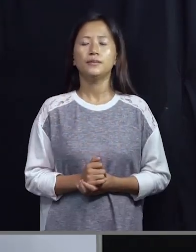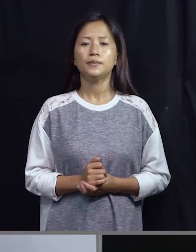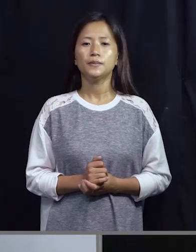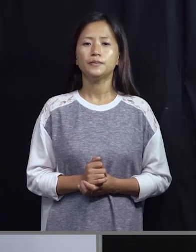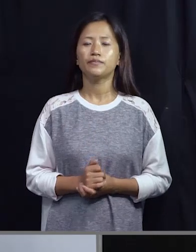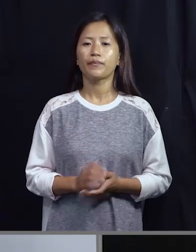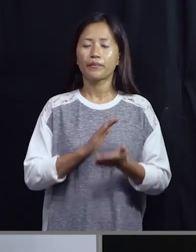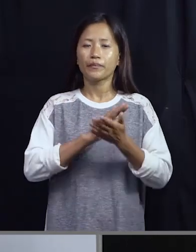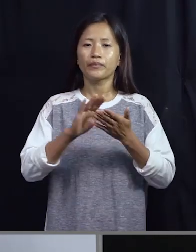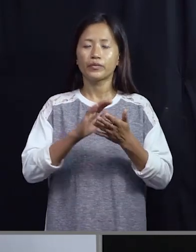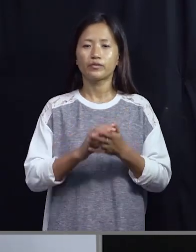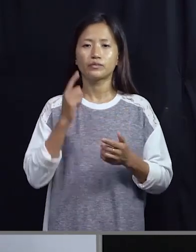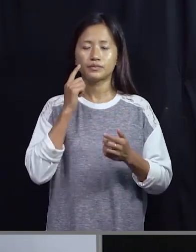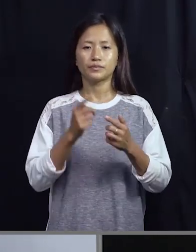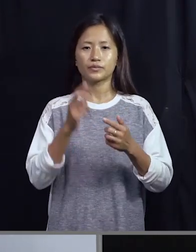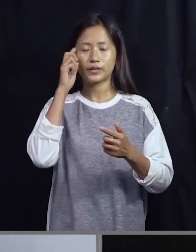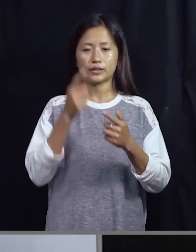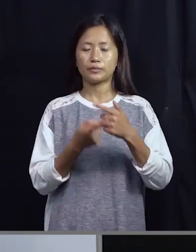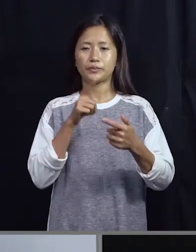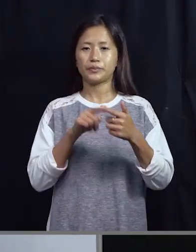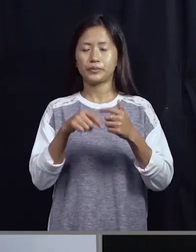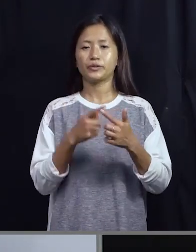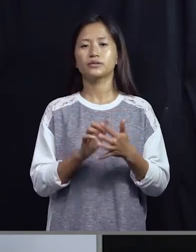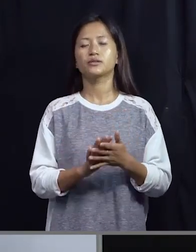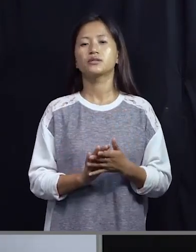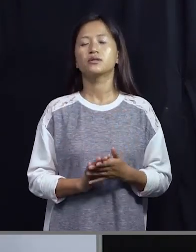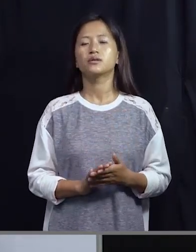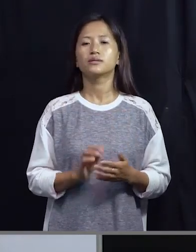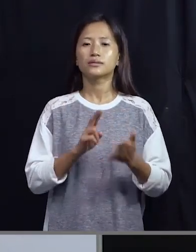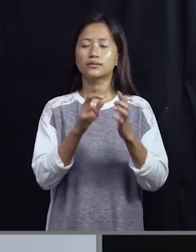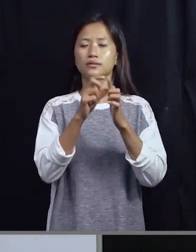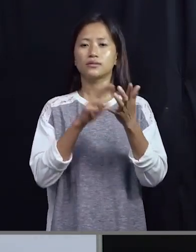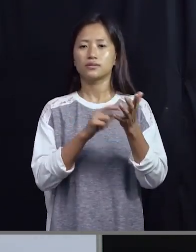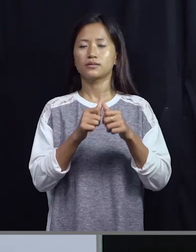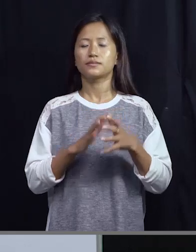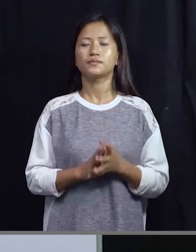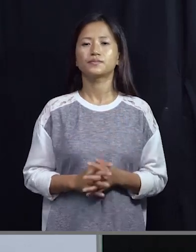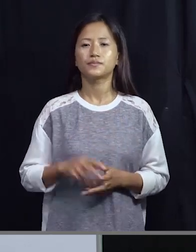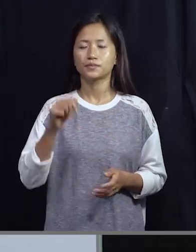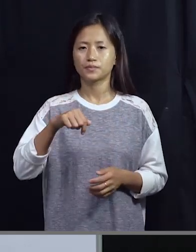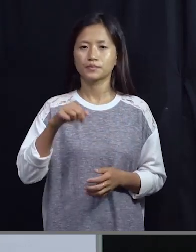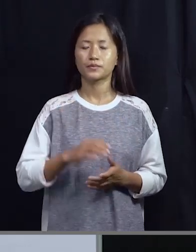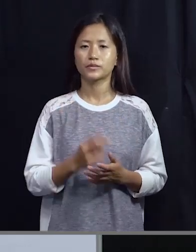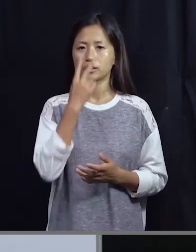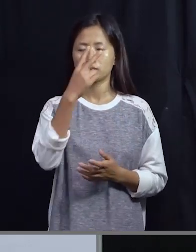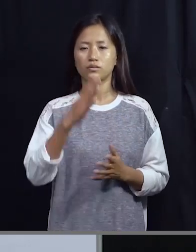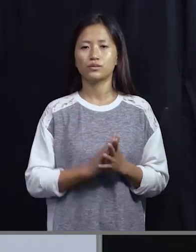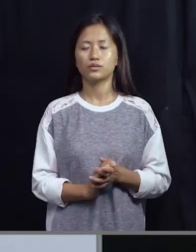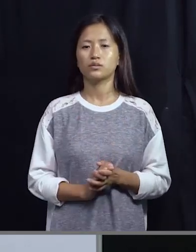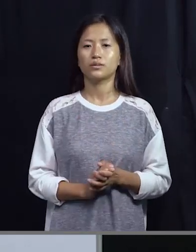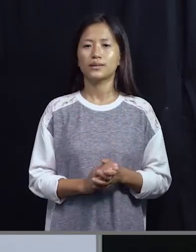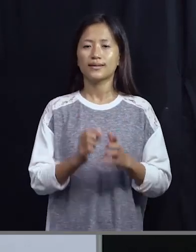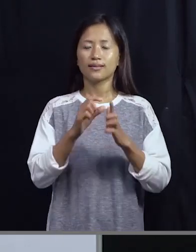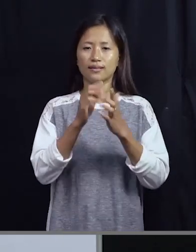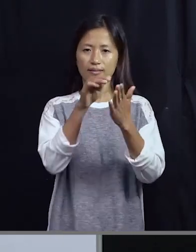they proved experimentally the semi-conservative replication of DNA. And so now let's look into the